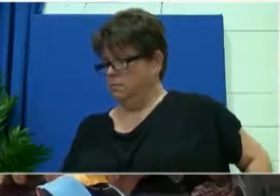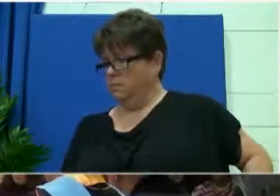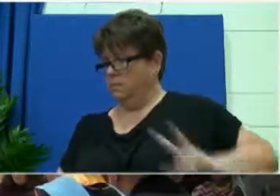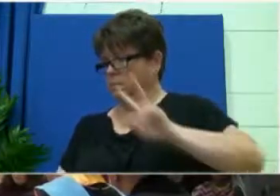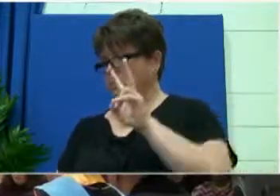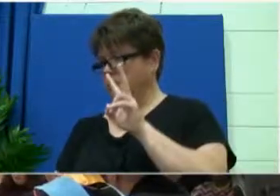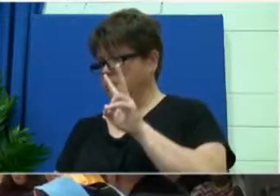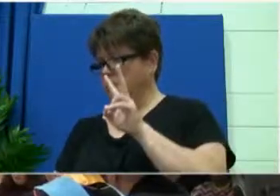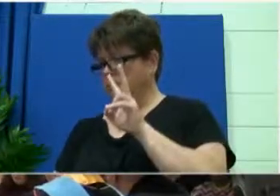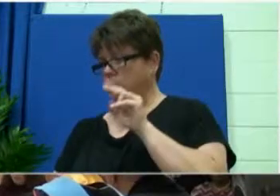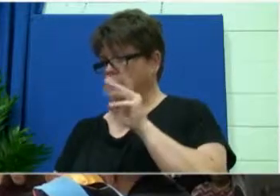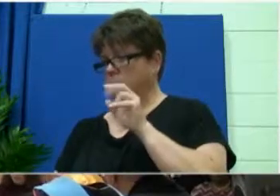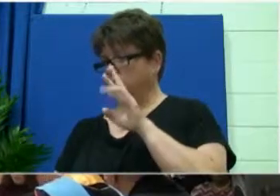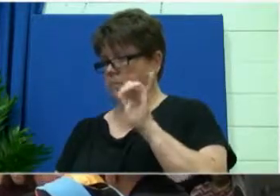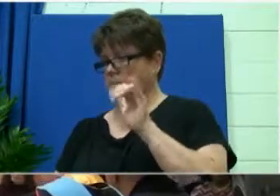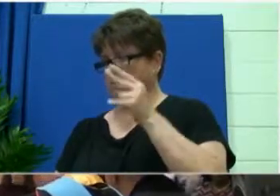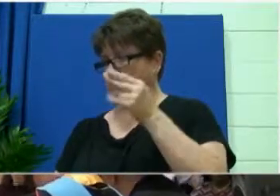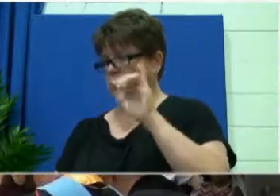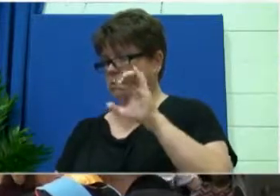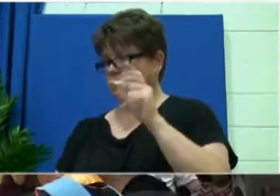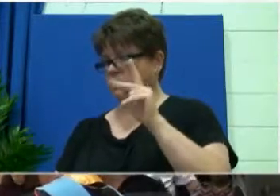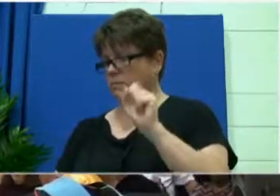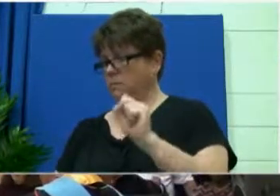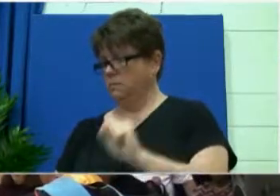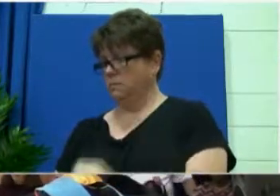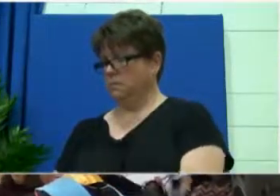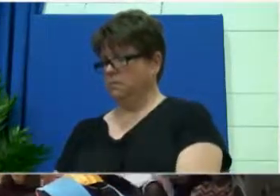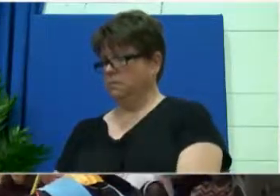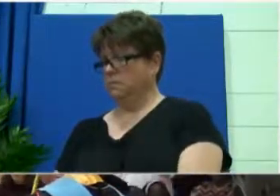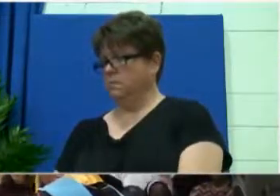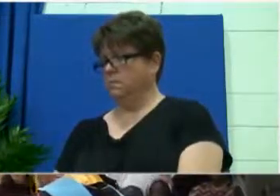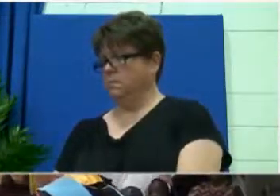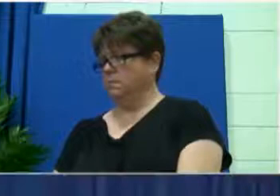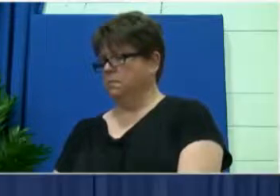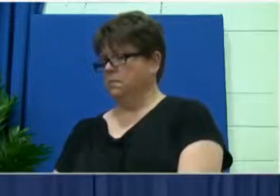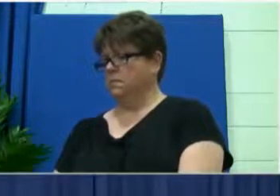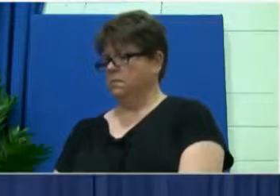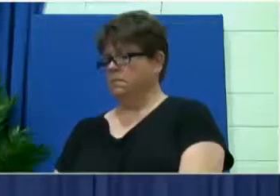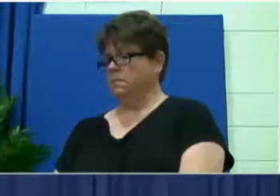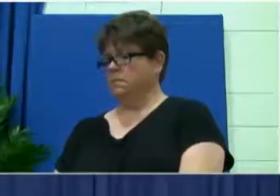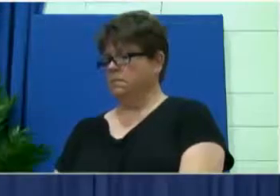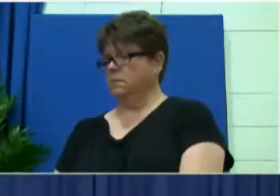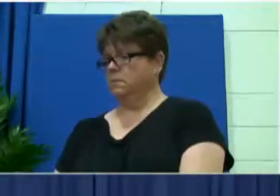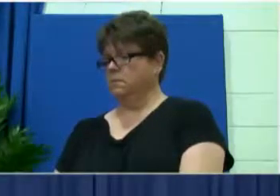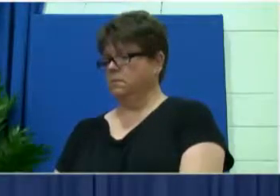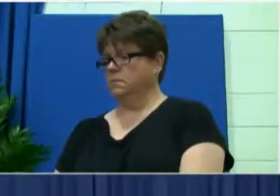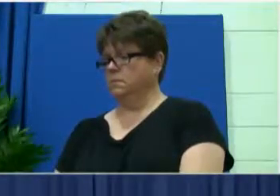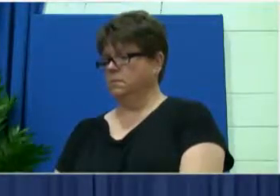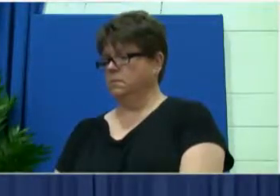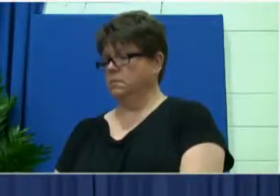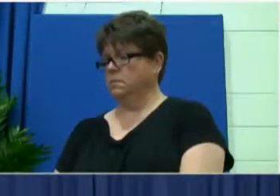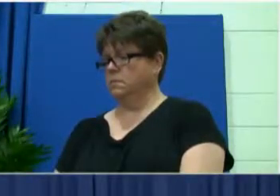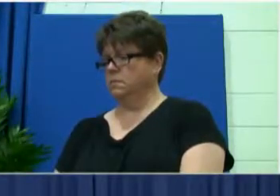Mallory L. Hicks, Associate in Applied Science, Health Information Technology.